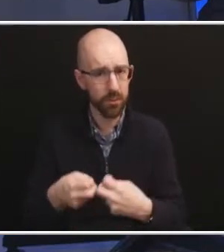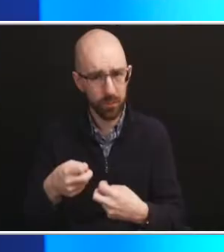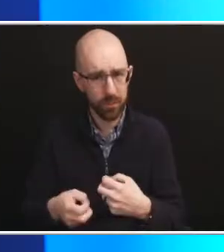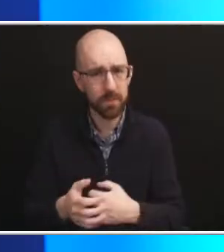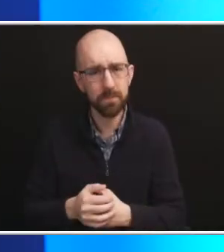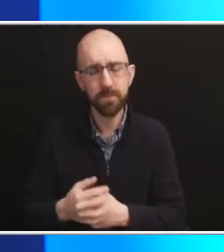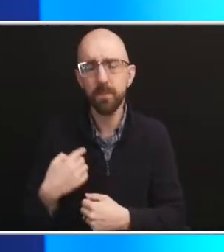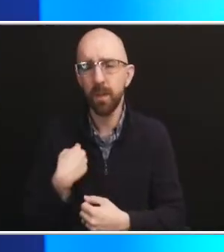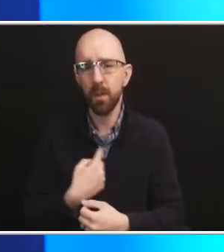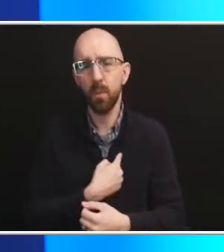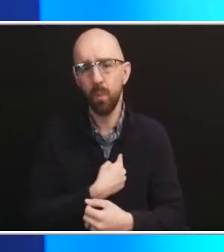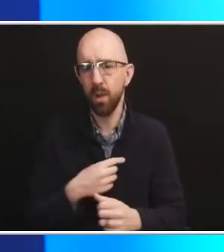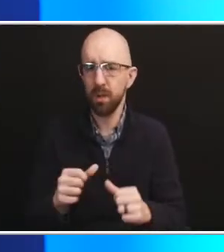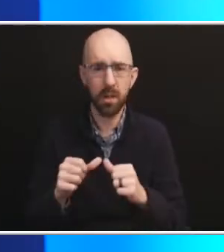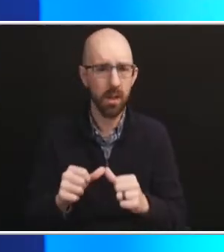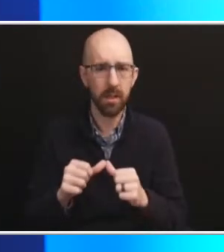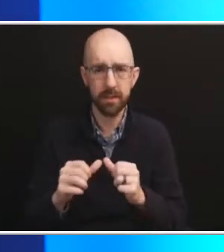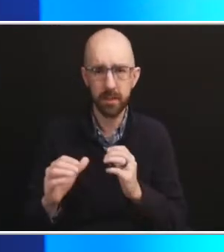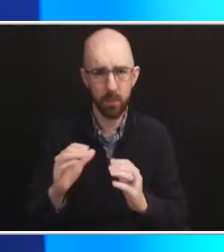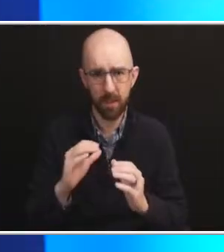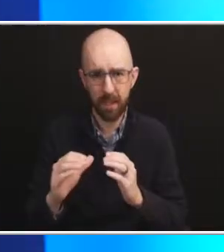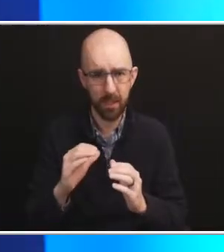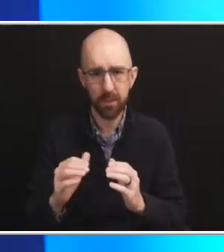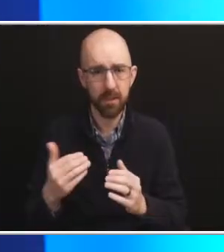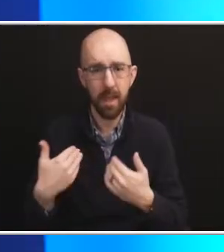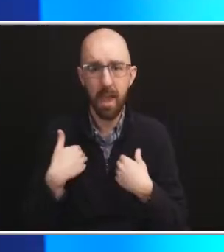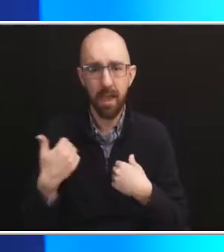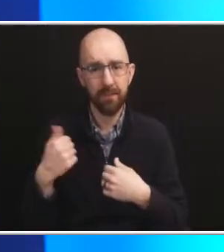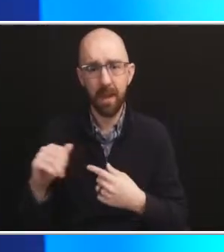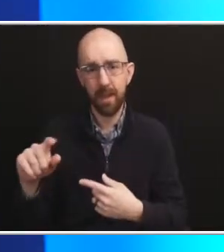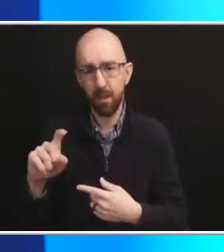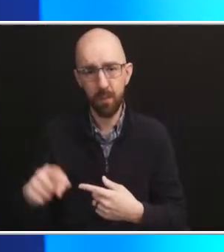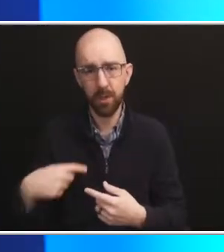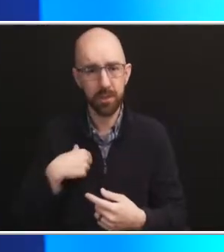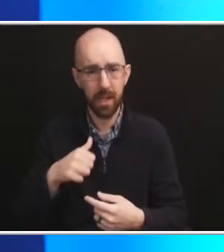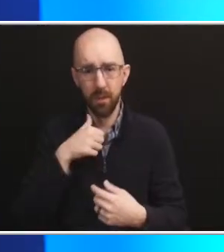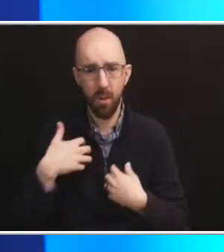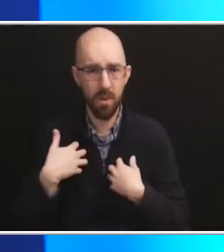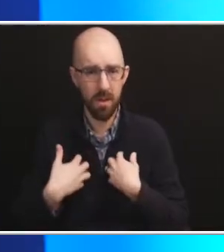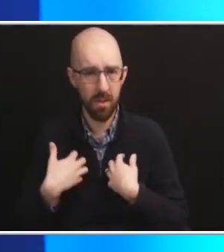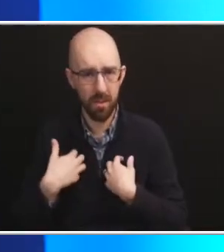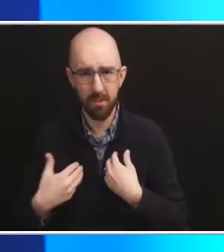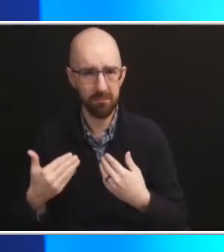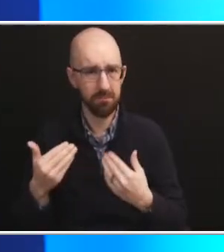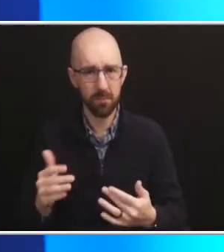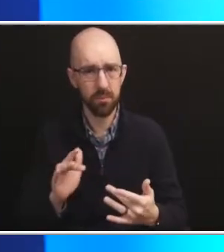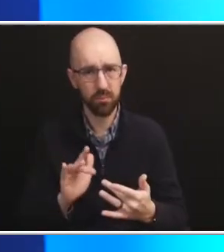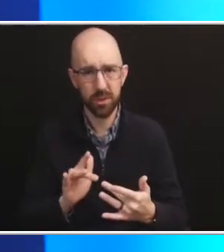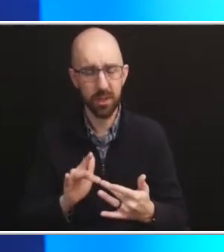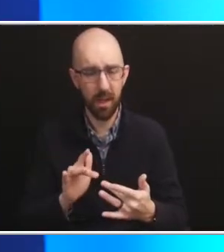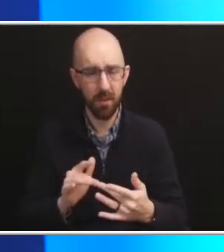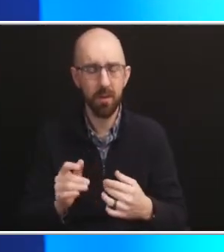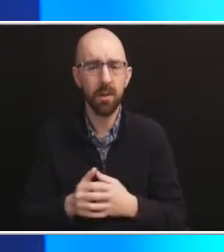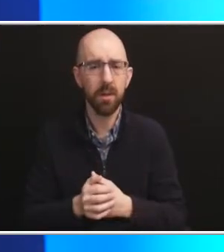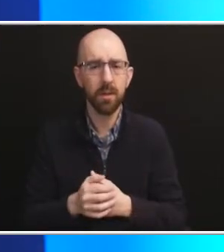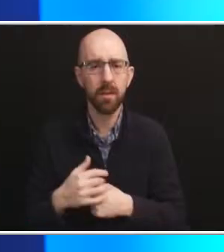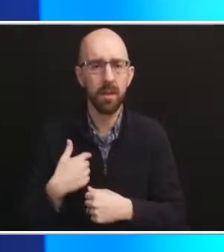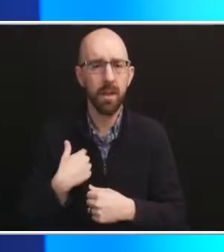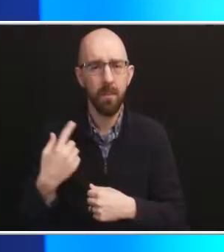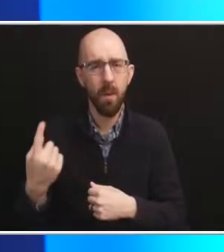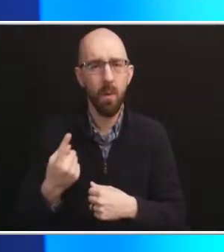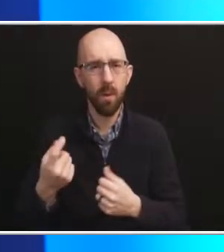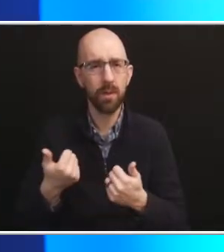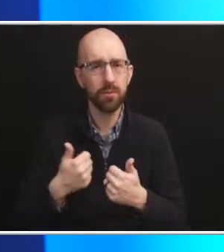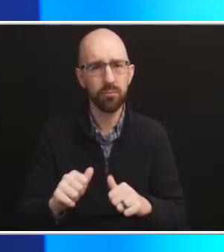in constant communication. If I have any questions, I don't hesitate to reach out. I'm always trying